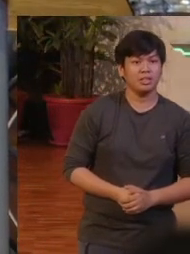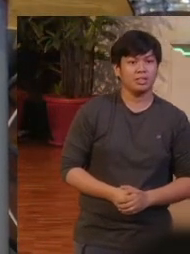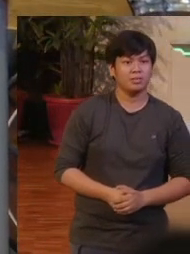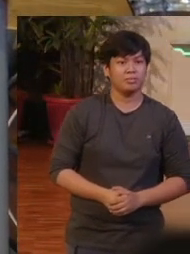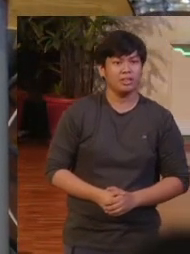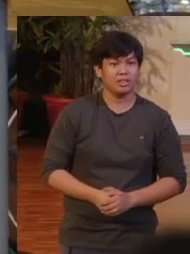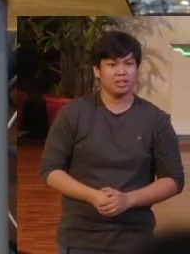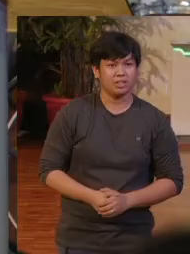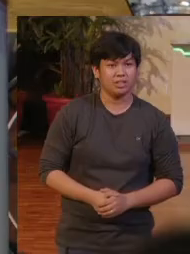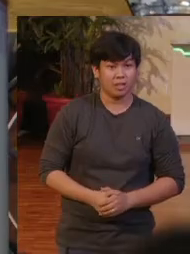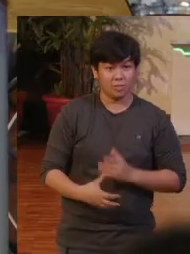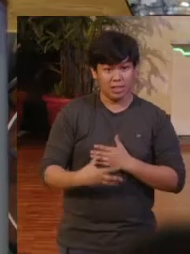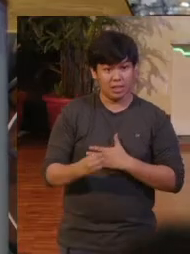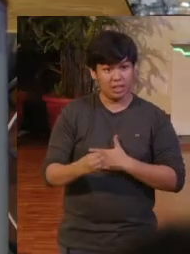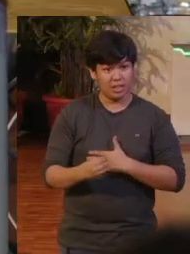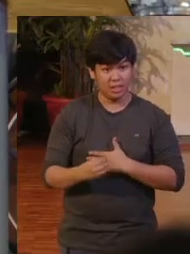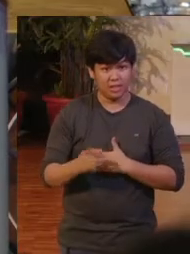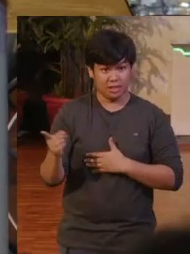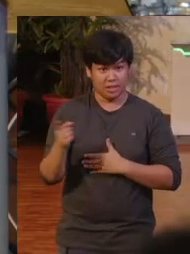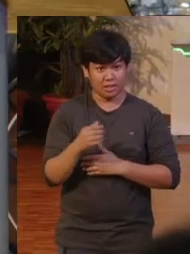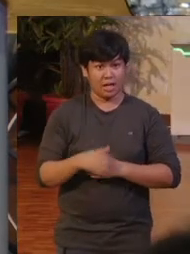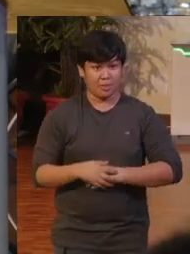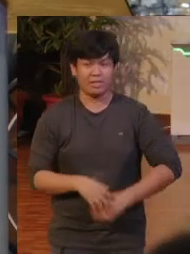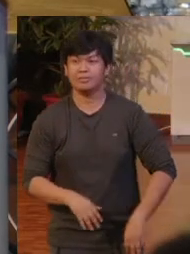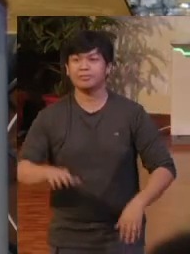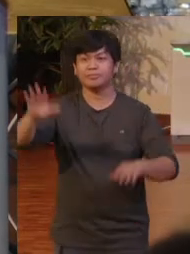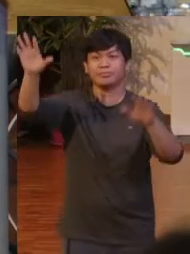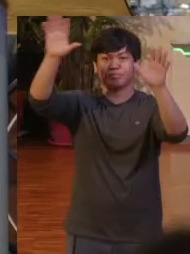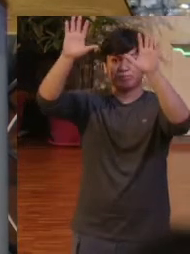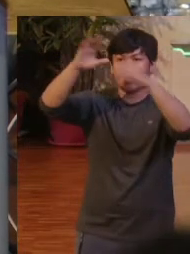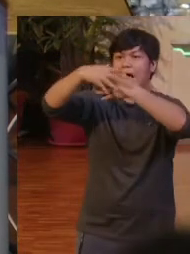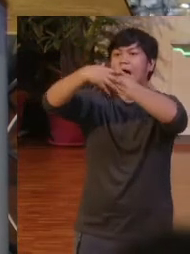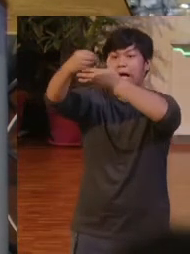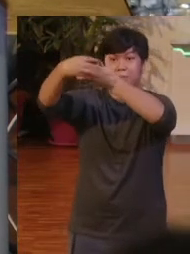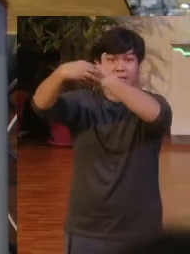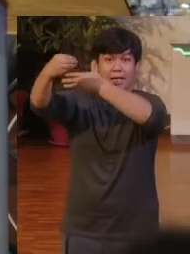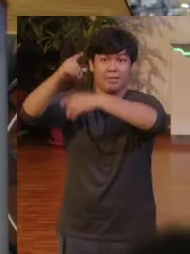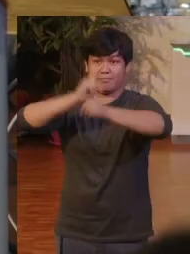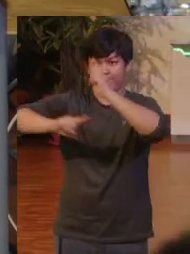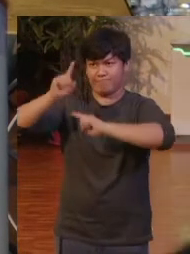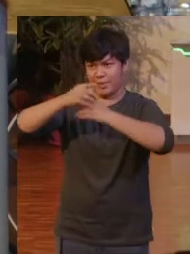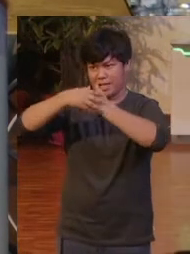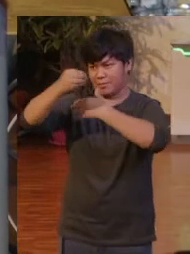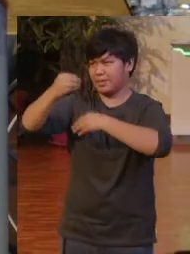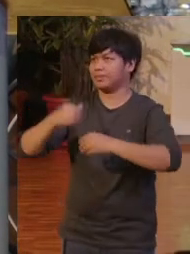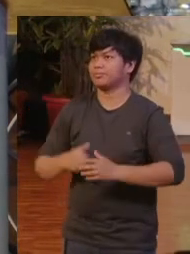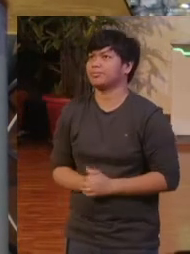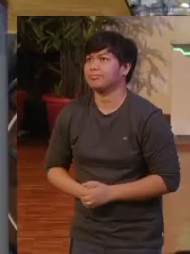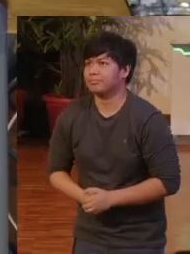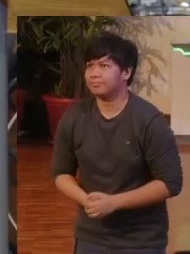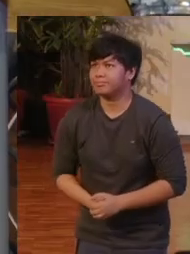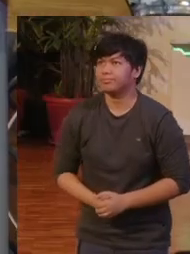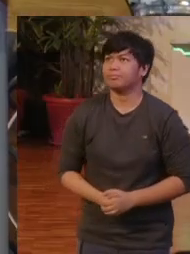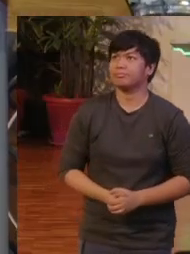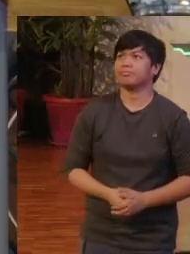Diyos. Joshua chapter 24, verses 13 to